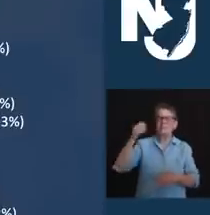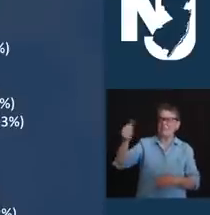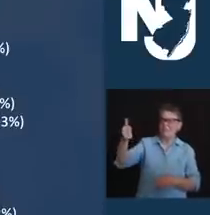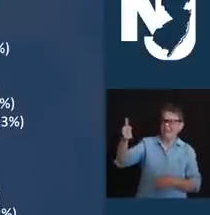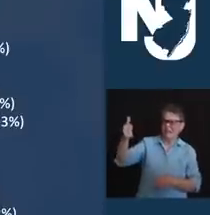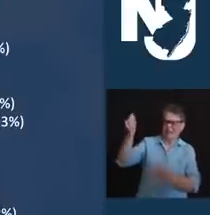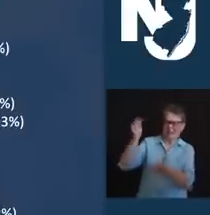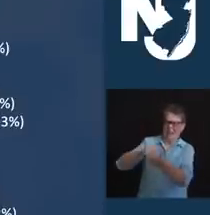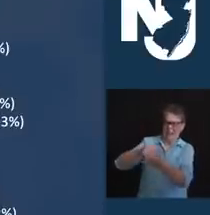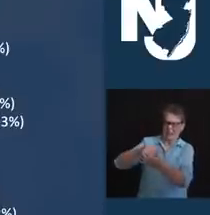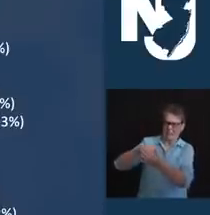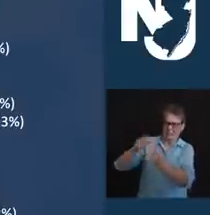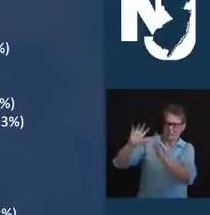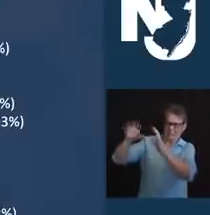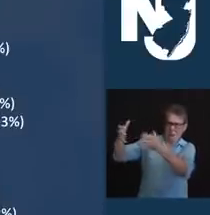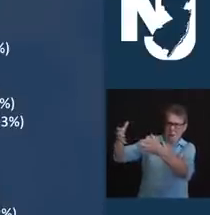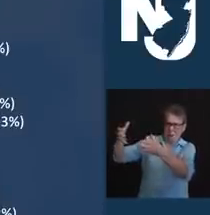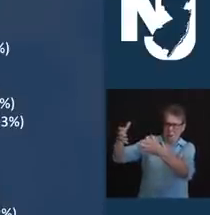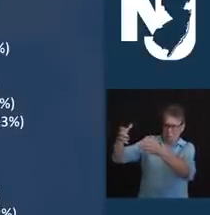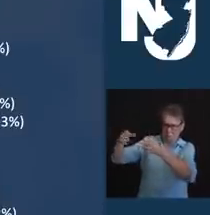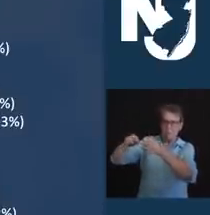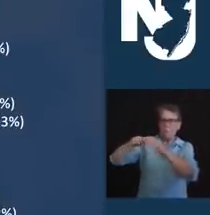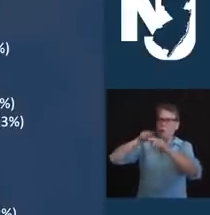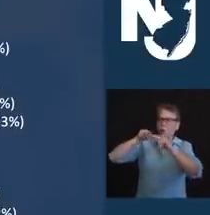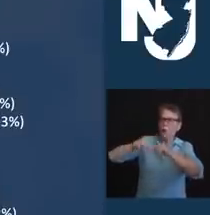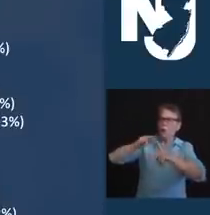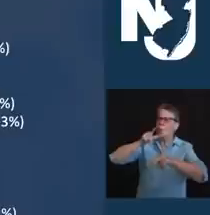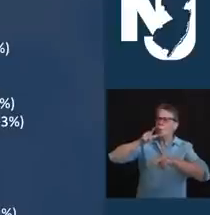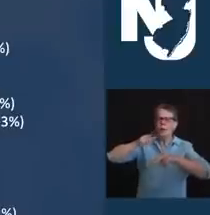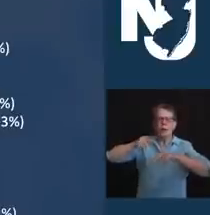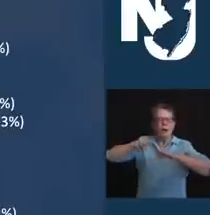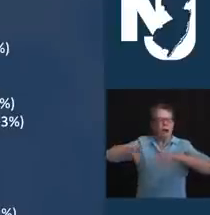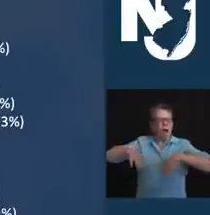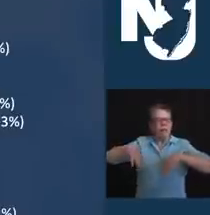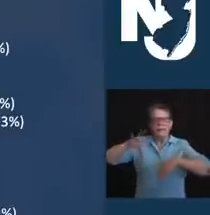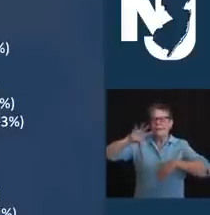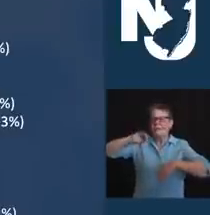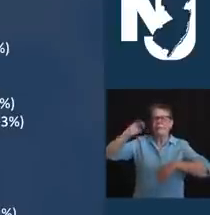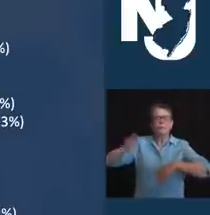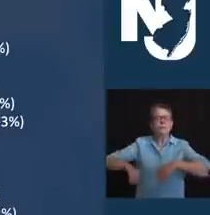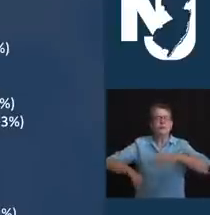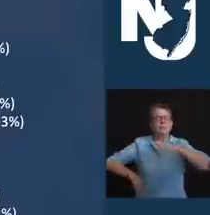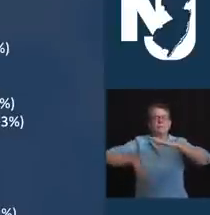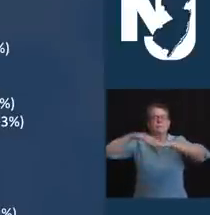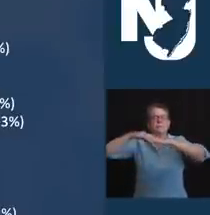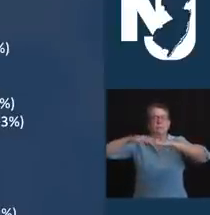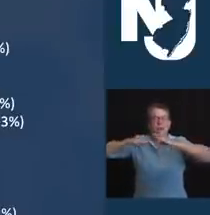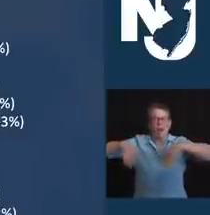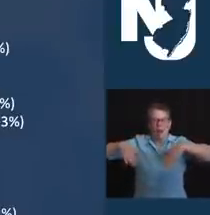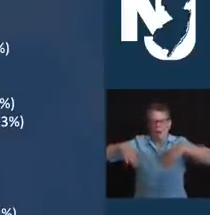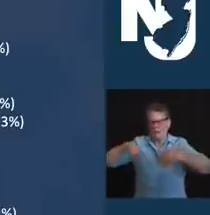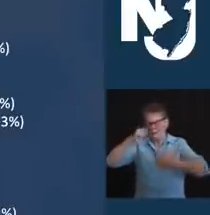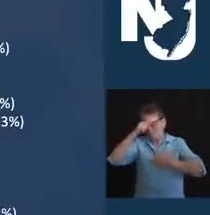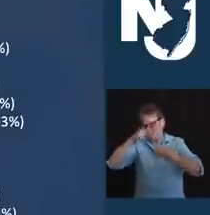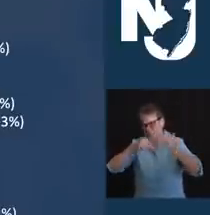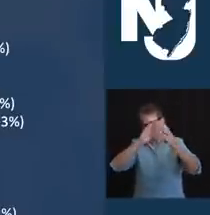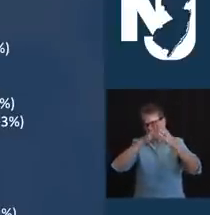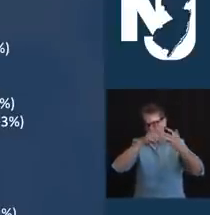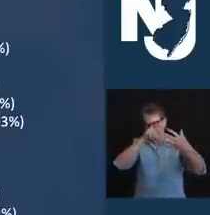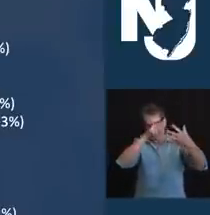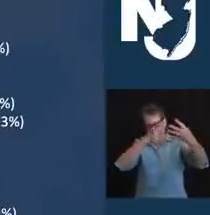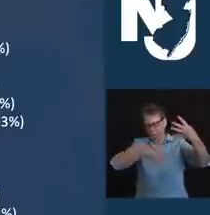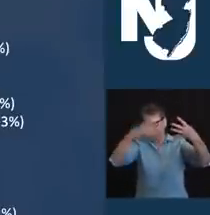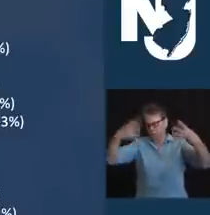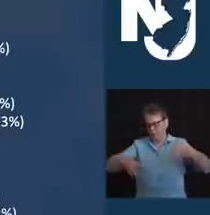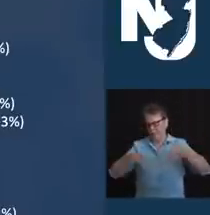state with populations of 10,000 or more where fewer than 50% of adult residents have received at least their first